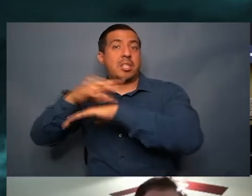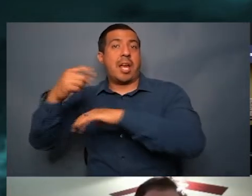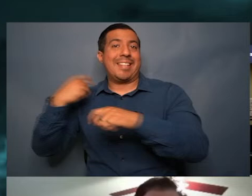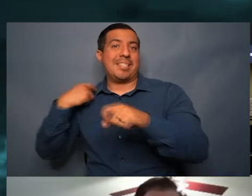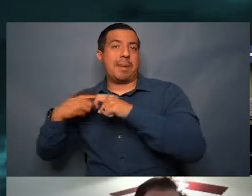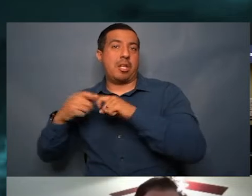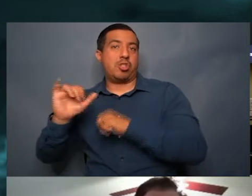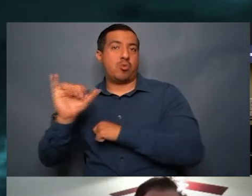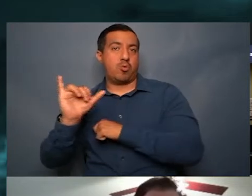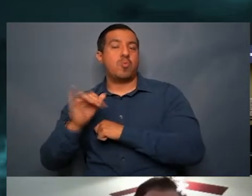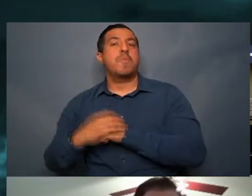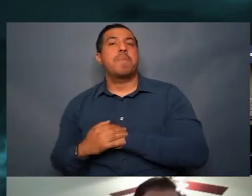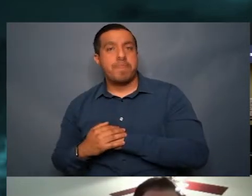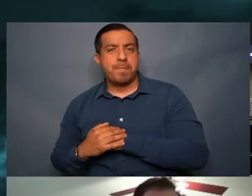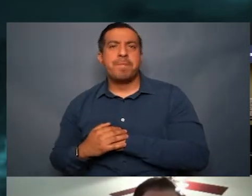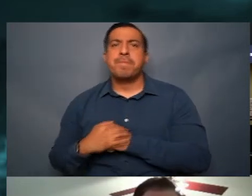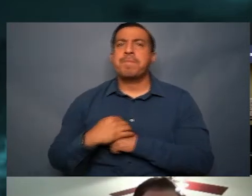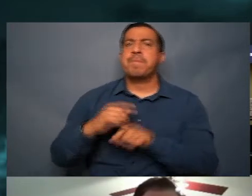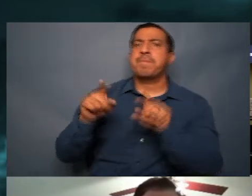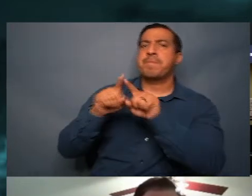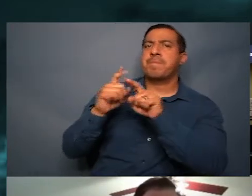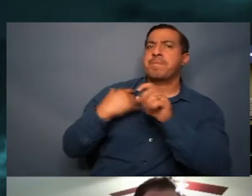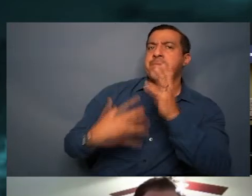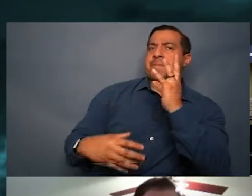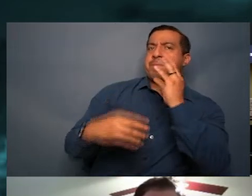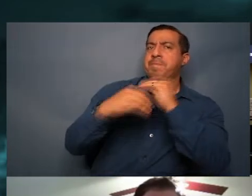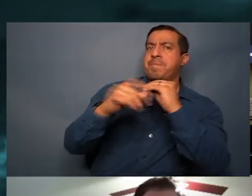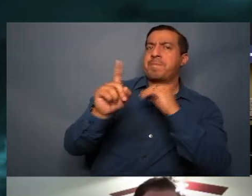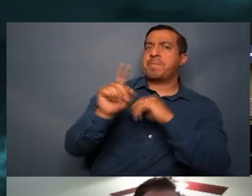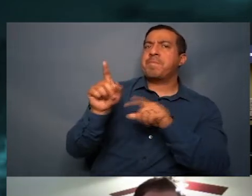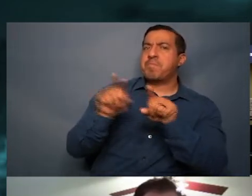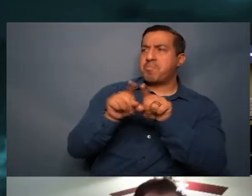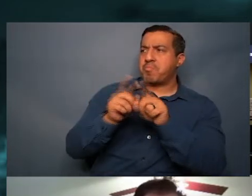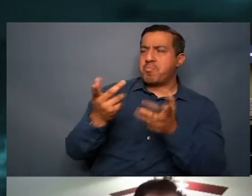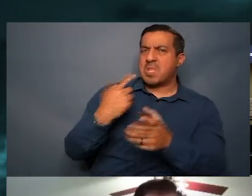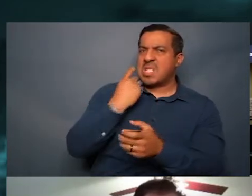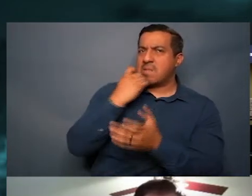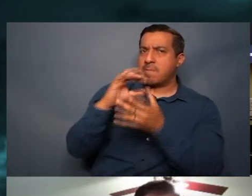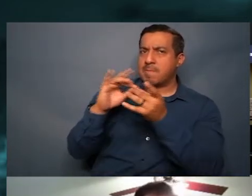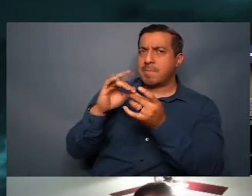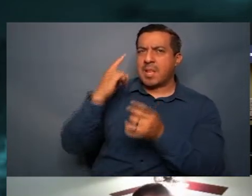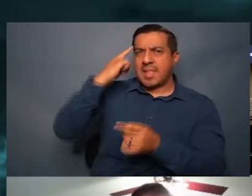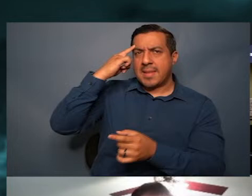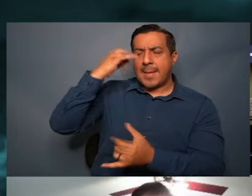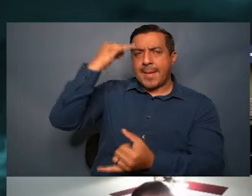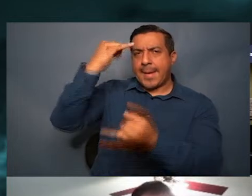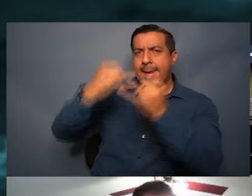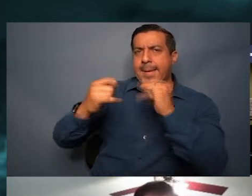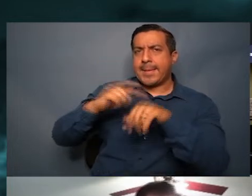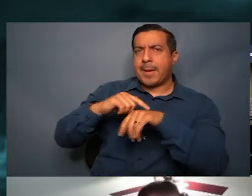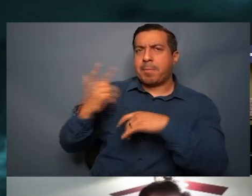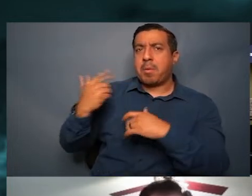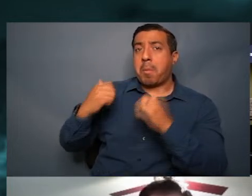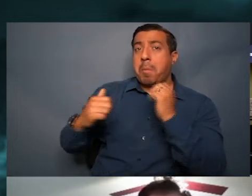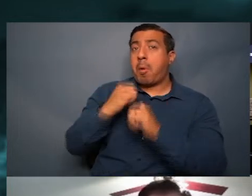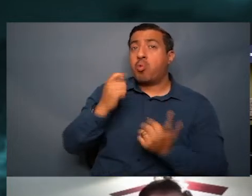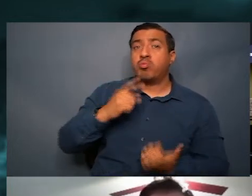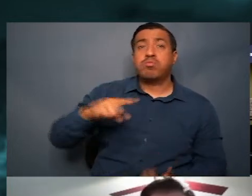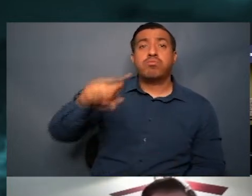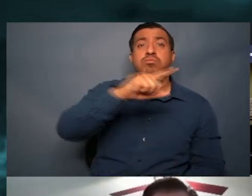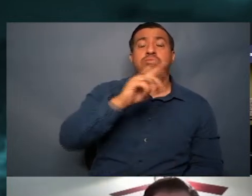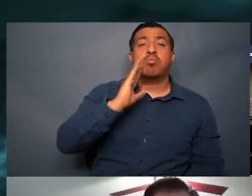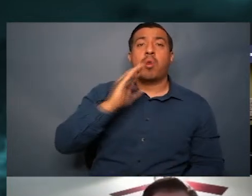So let me just chime in here real quick, Lance, and make a distinction about something, because the last time most of us dealt with